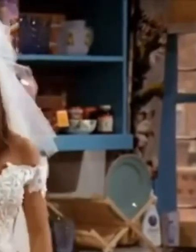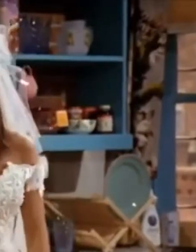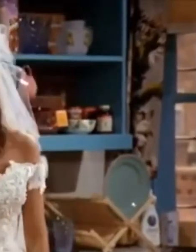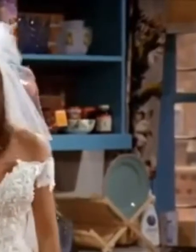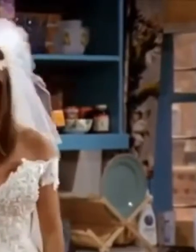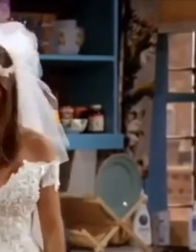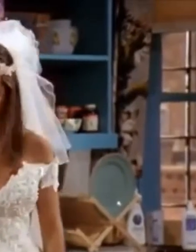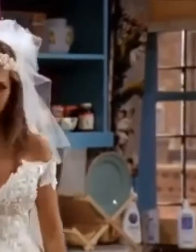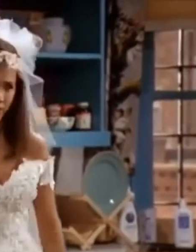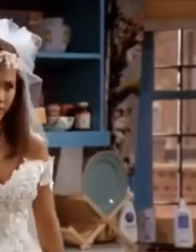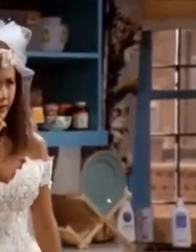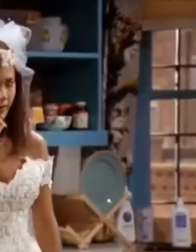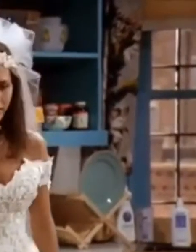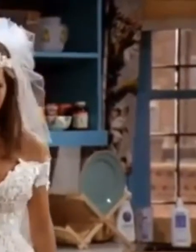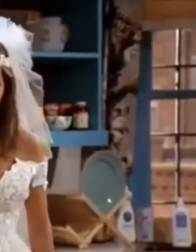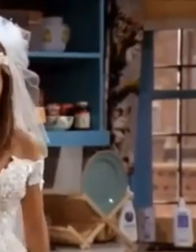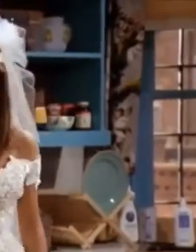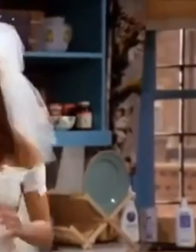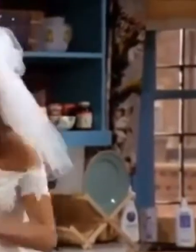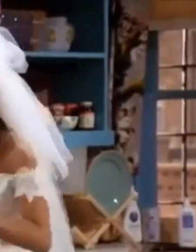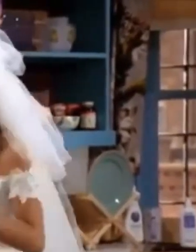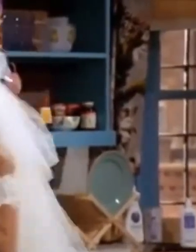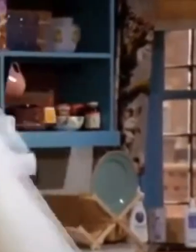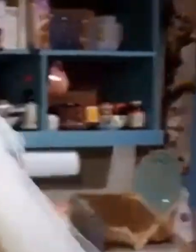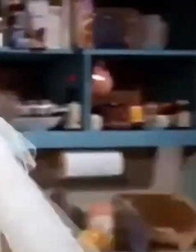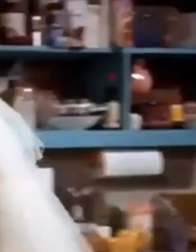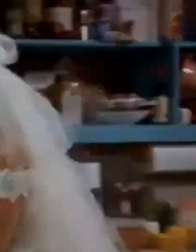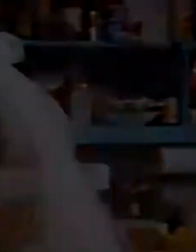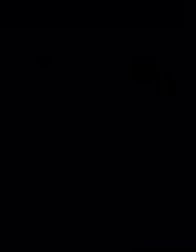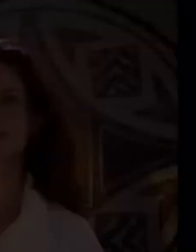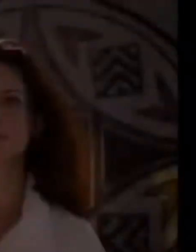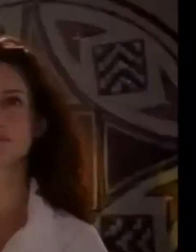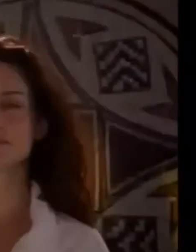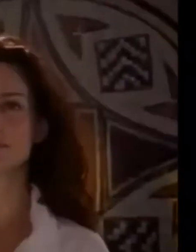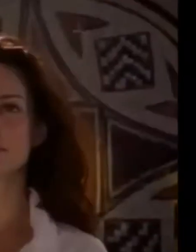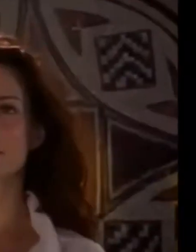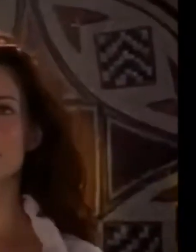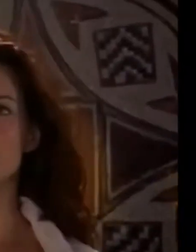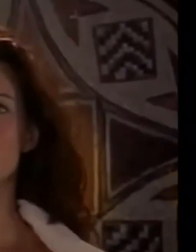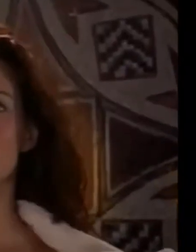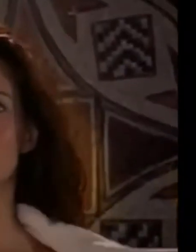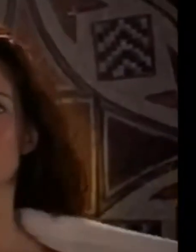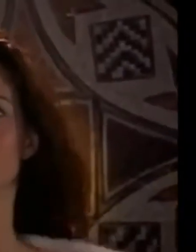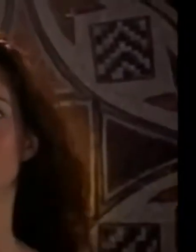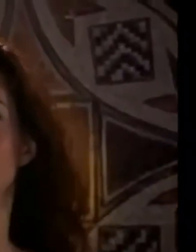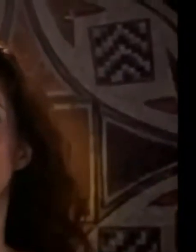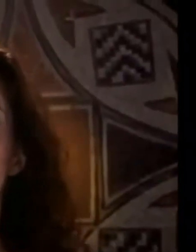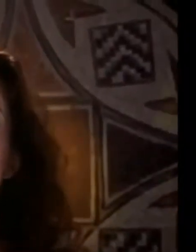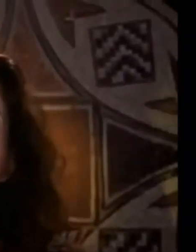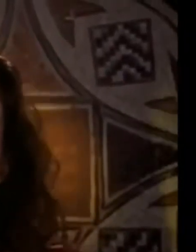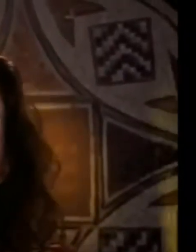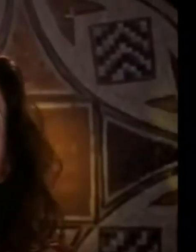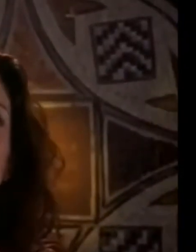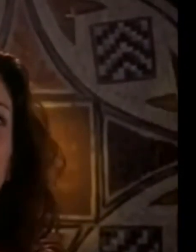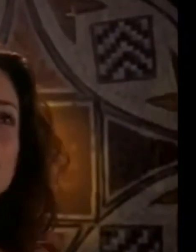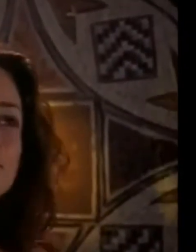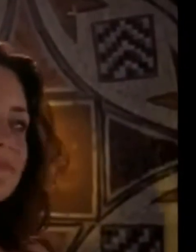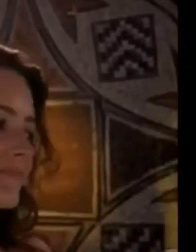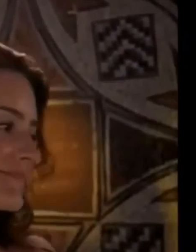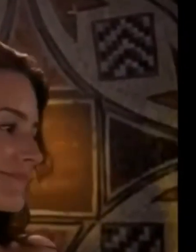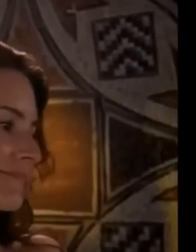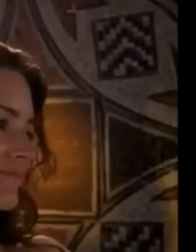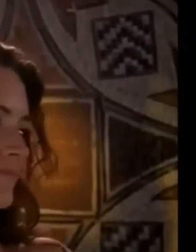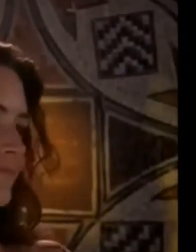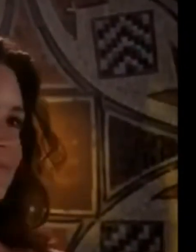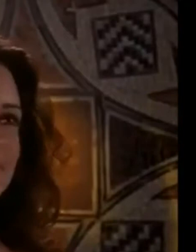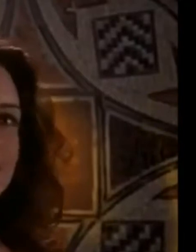Well, maybe I don't need your money. Wait, I said maybe! Charlotte, the Episcopalian princess, was reborn